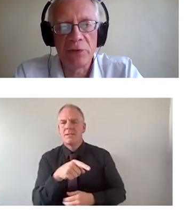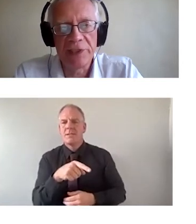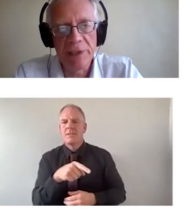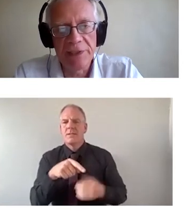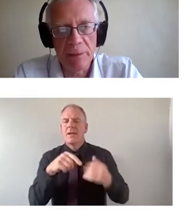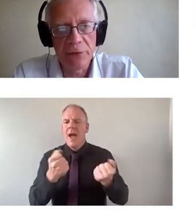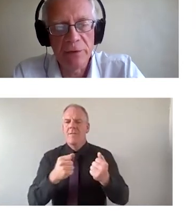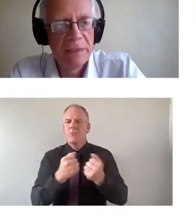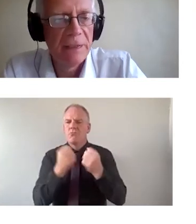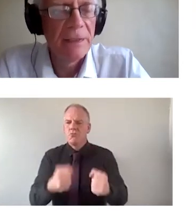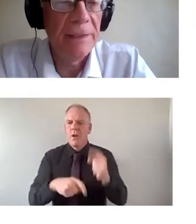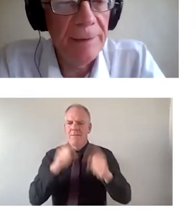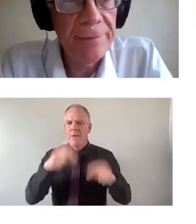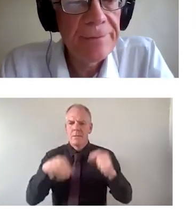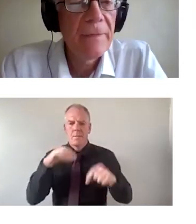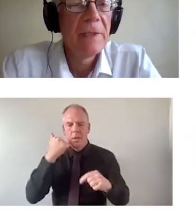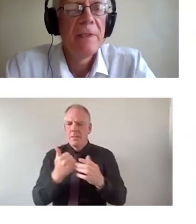variations across disability types.